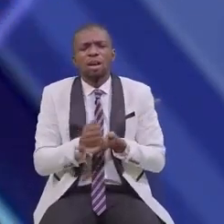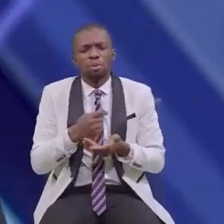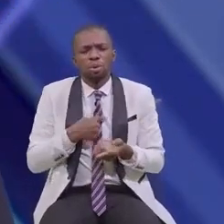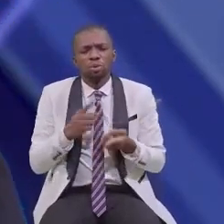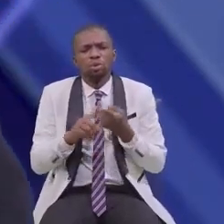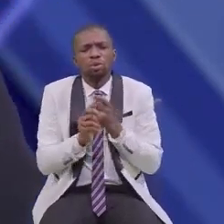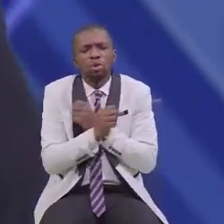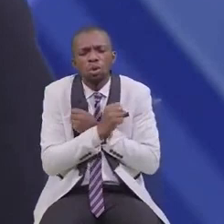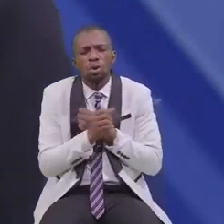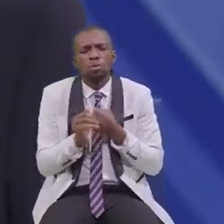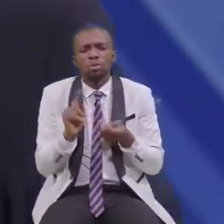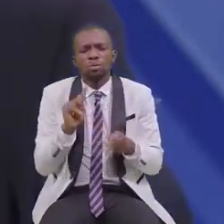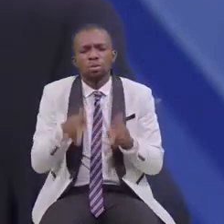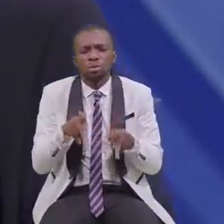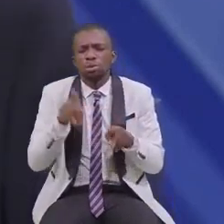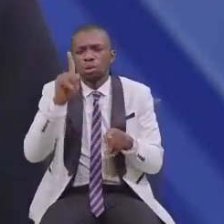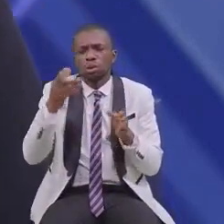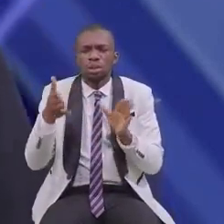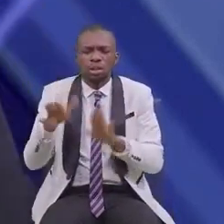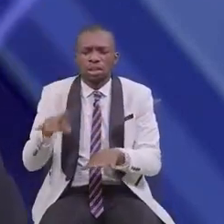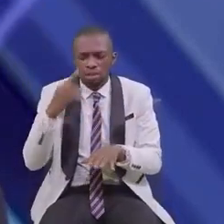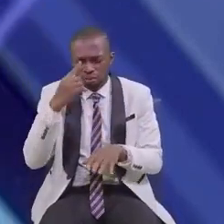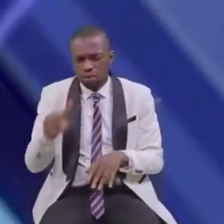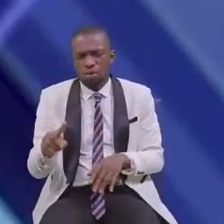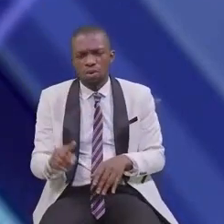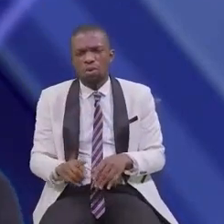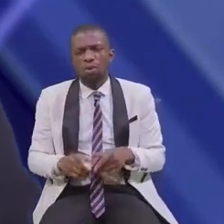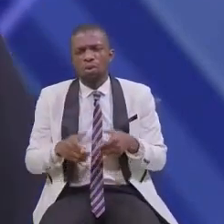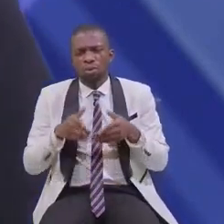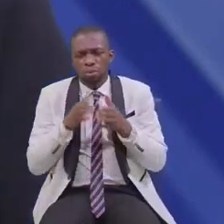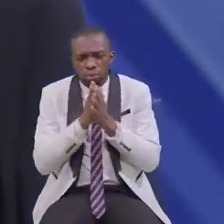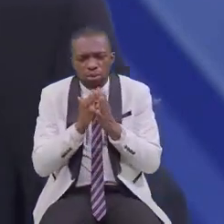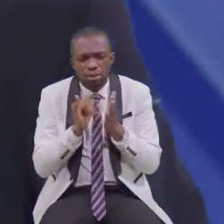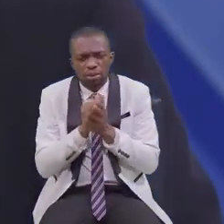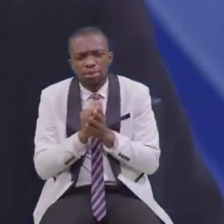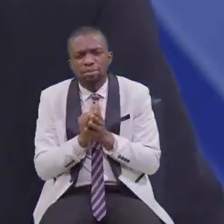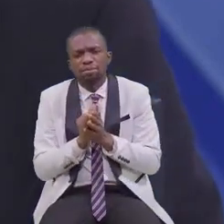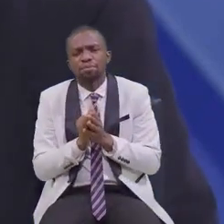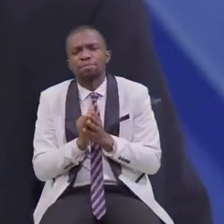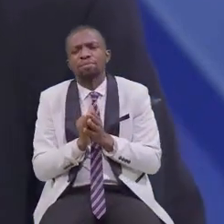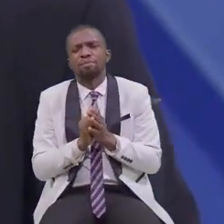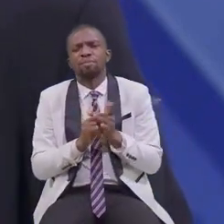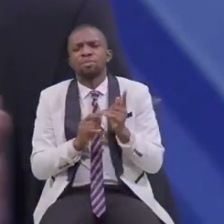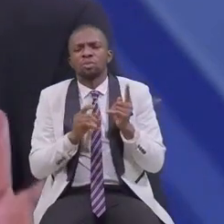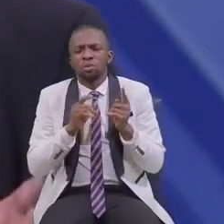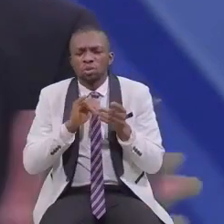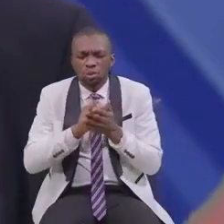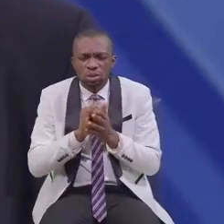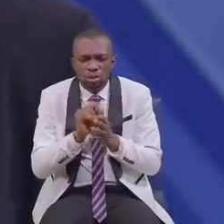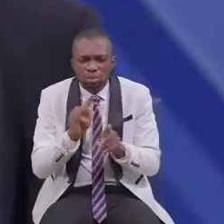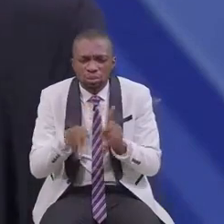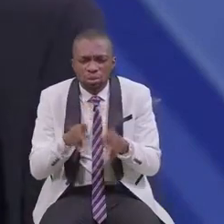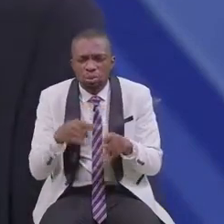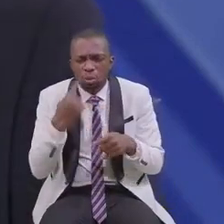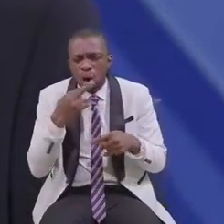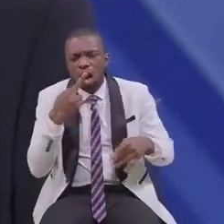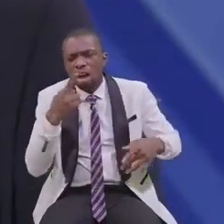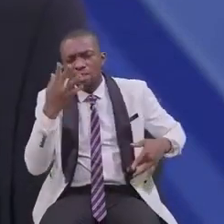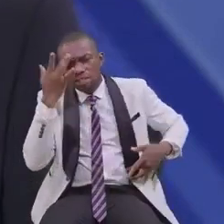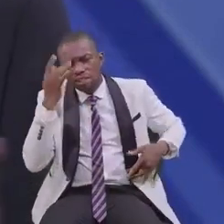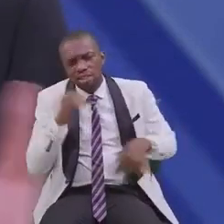died for. Let us pray and talk to the Lord that those who are sick in the